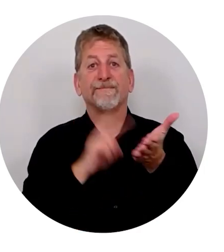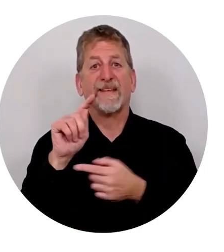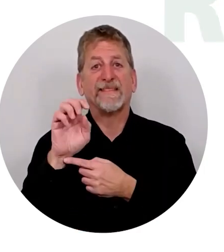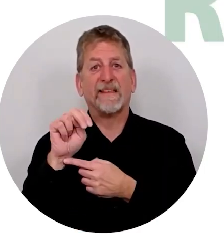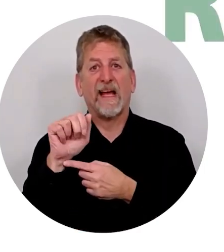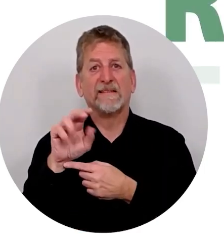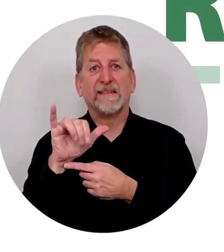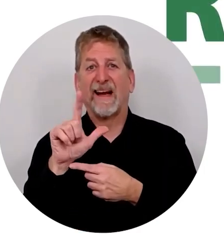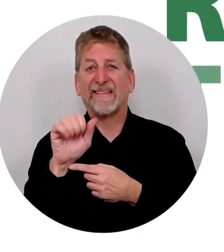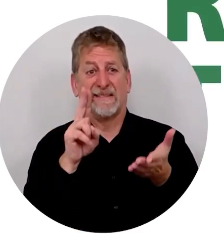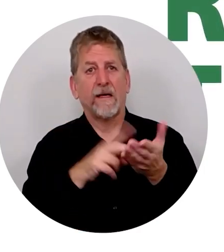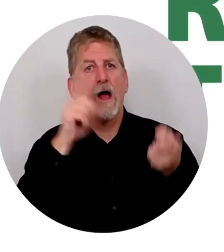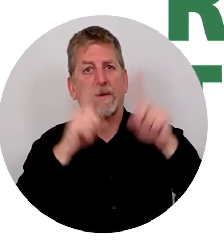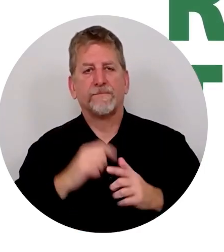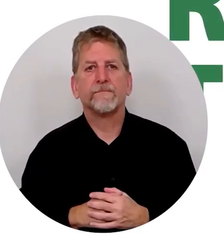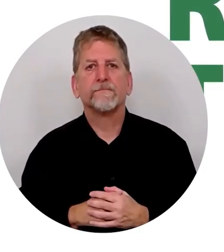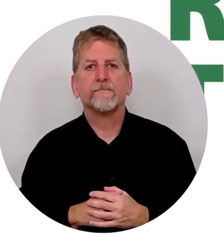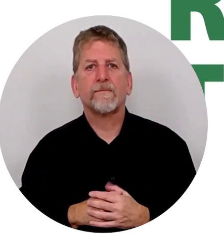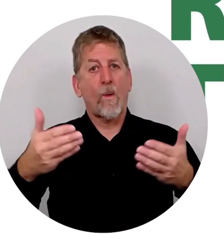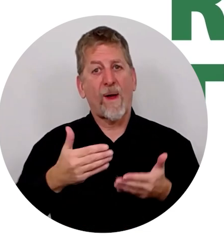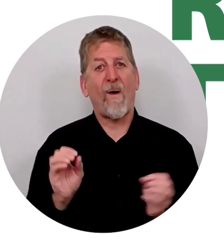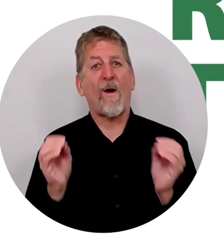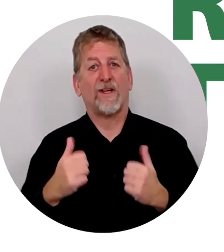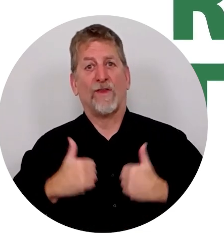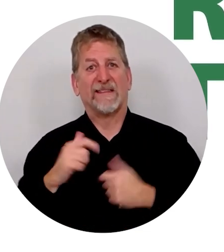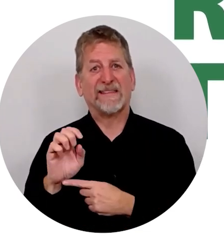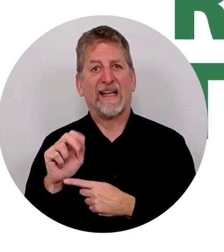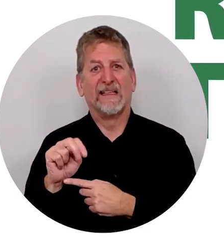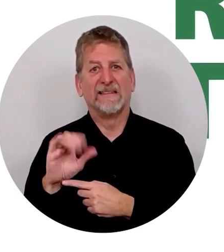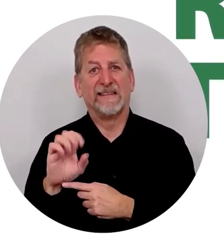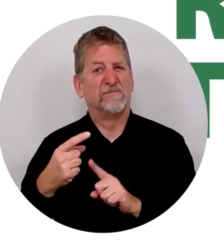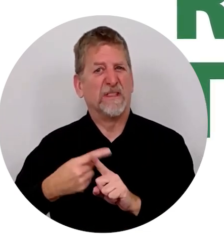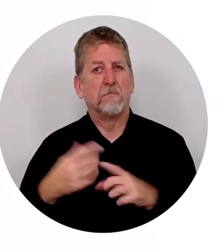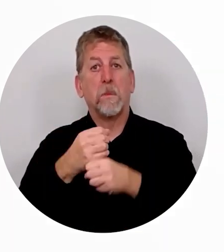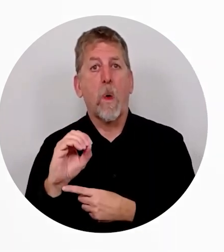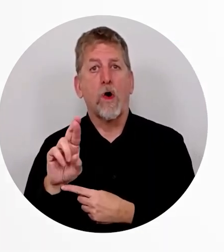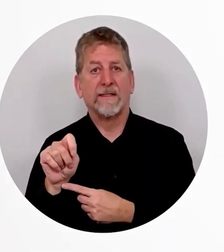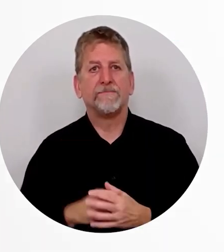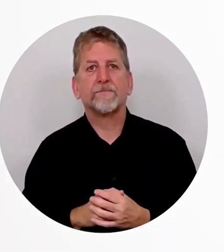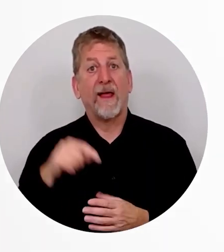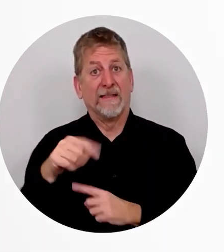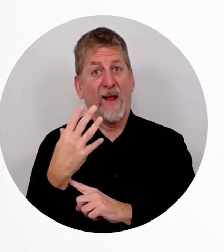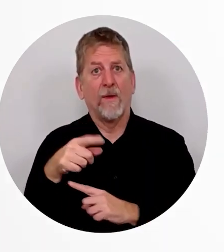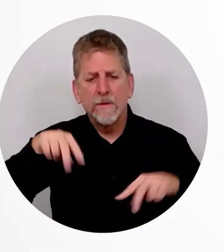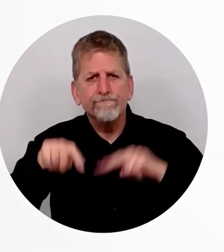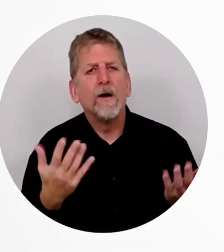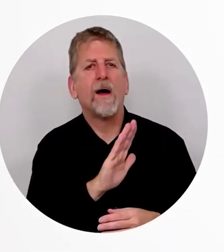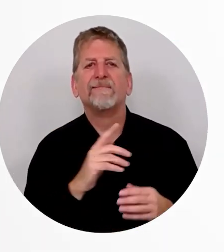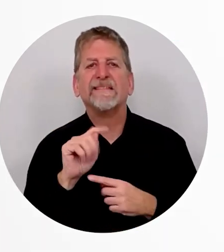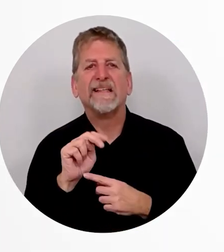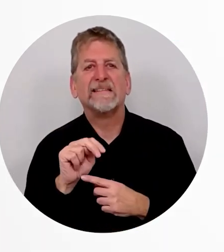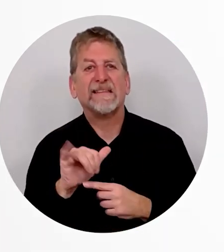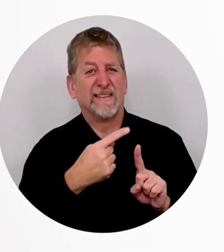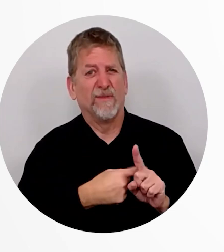Welcome to the Office of Residential Tenancies. In this video, we're looking at tenancy agreements. A tenancy agreement